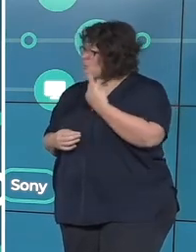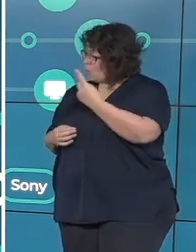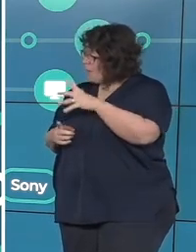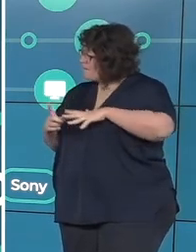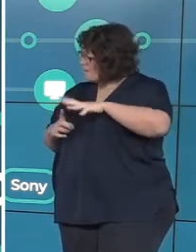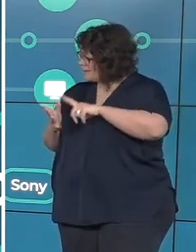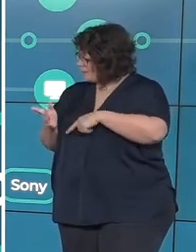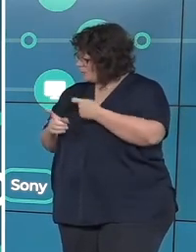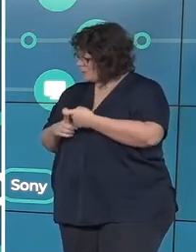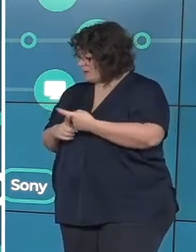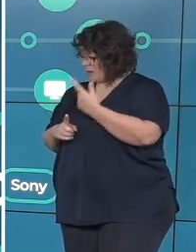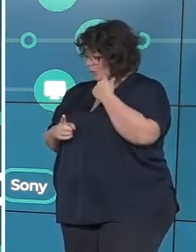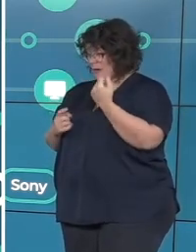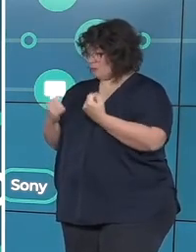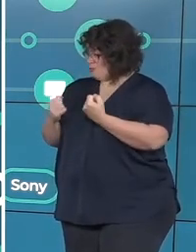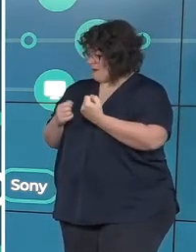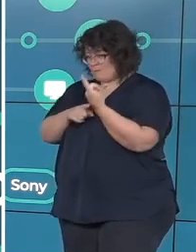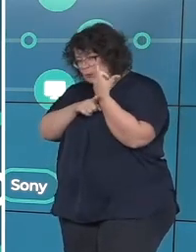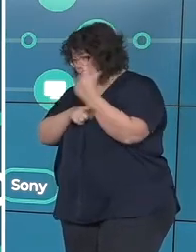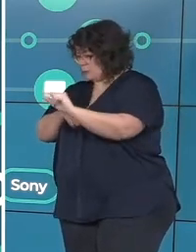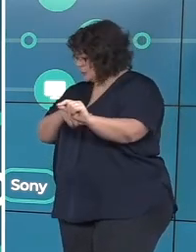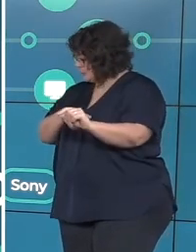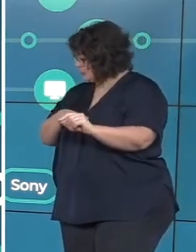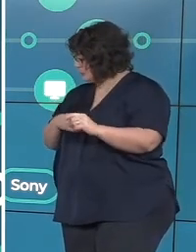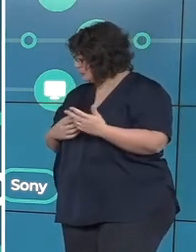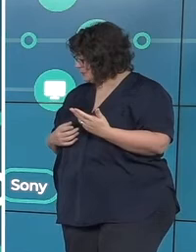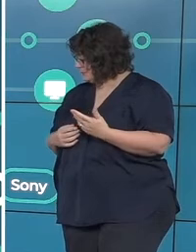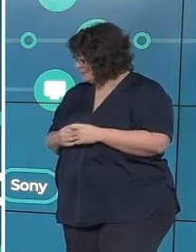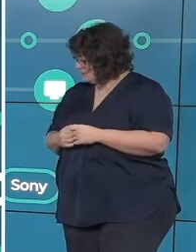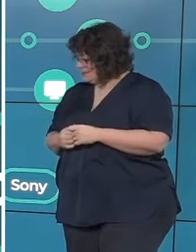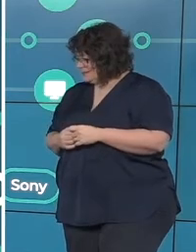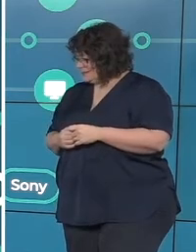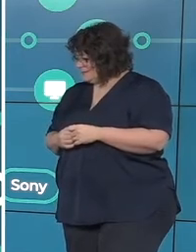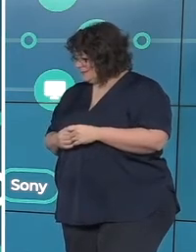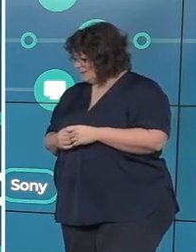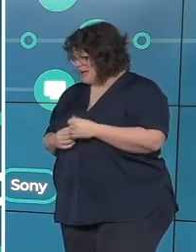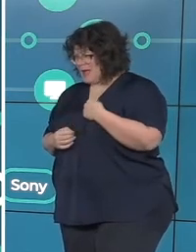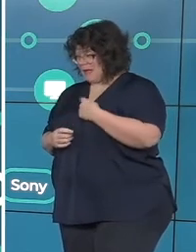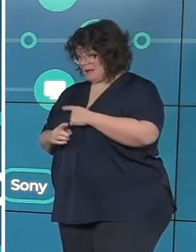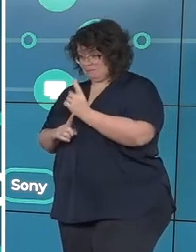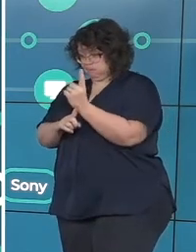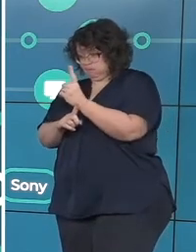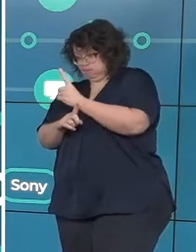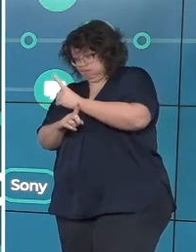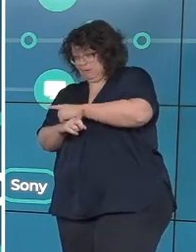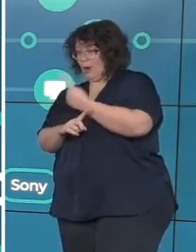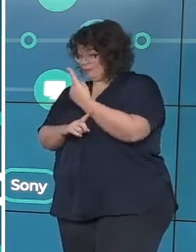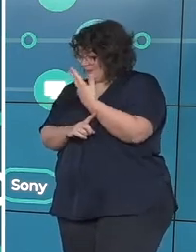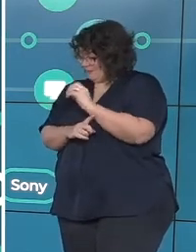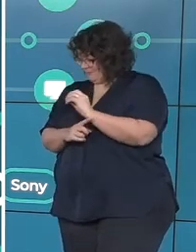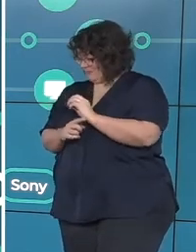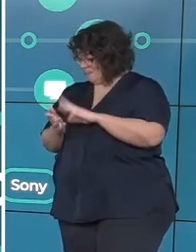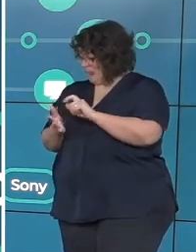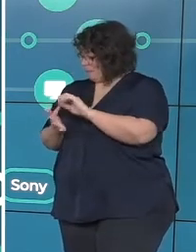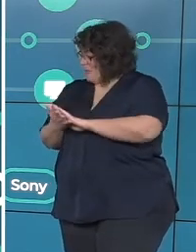miles an hour with someone screaming left, right a bit in my ear, which was an experience. But I think the key message from all of this, right, is people